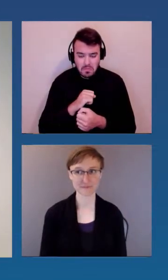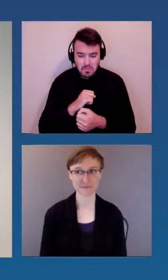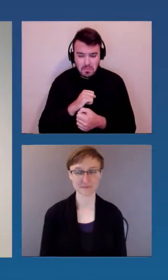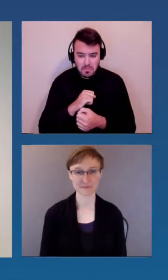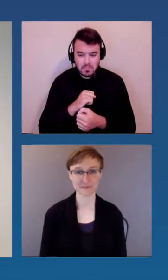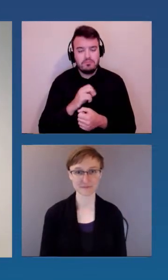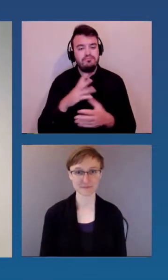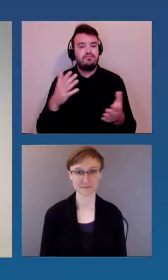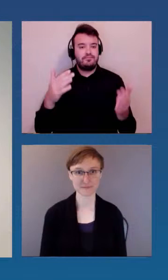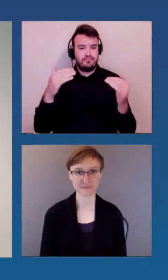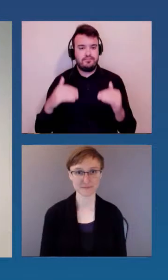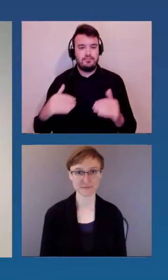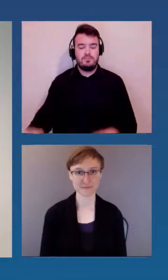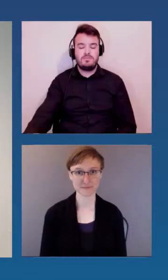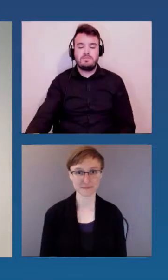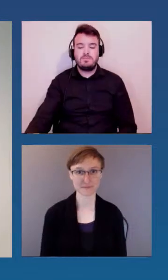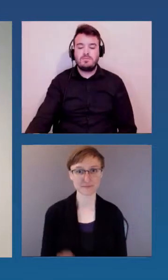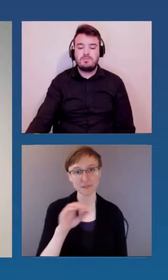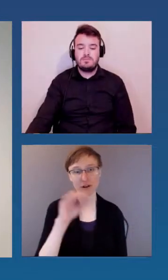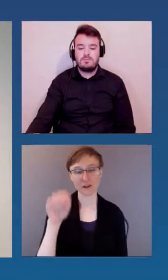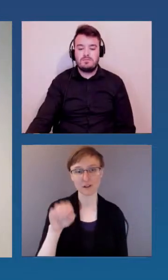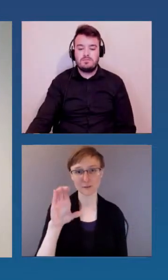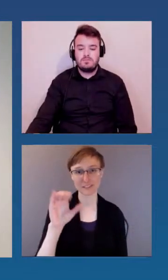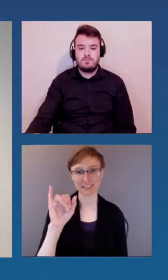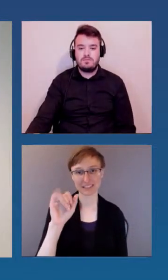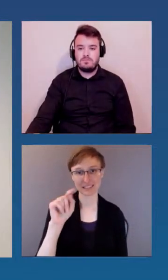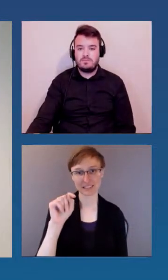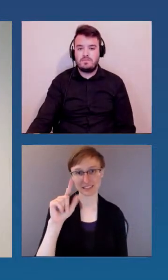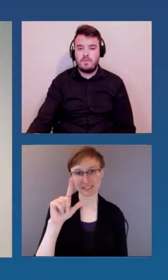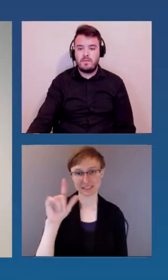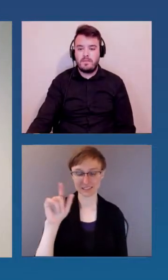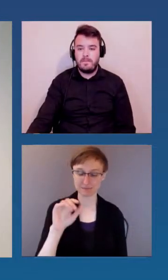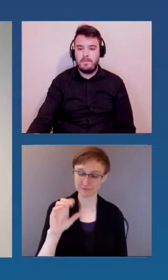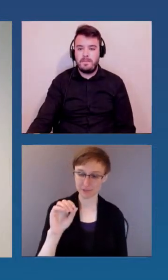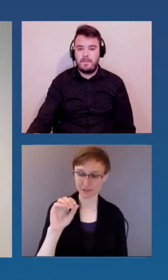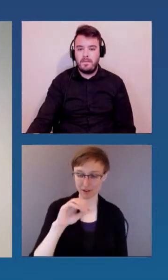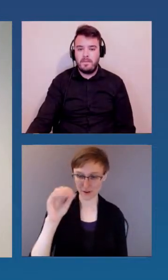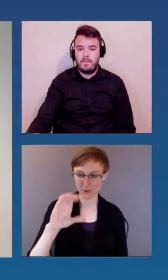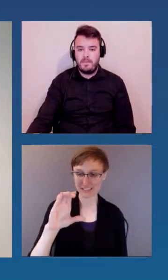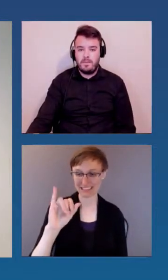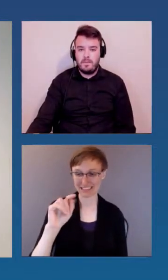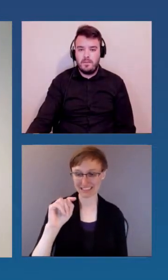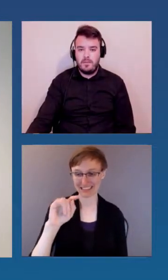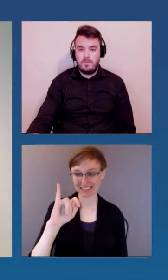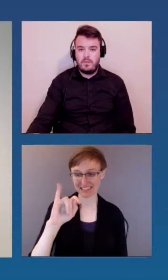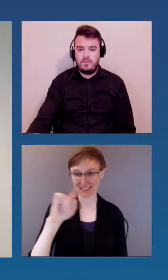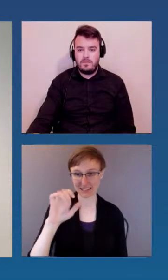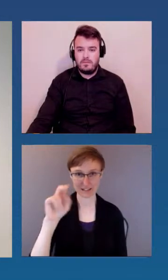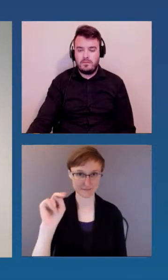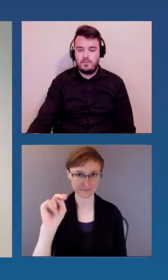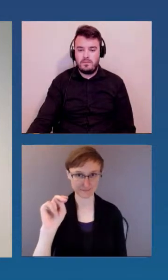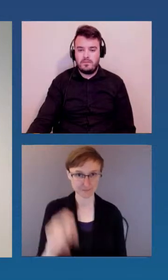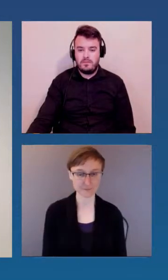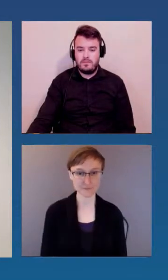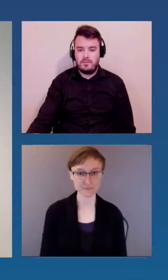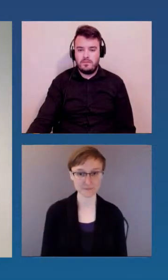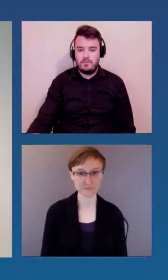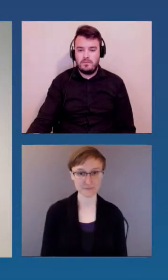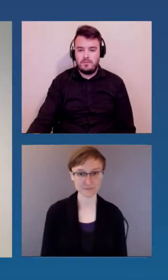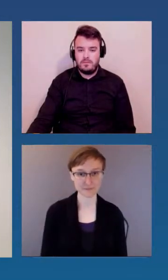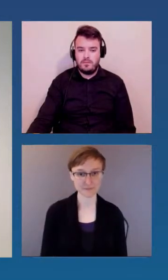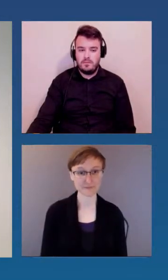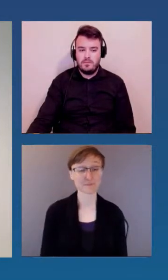I seem to have lost my screen, but hopefully you can still hear me, and I'll wrap up to say that we're here to support if there are others who